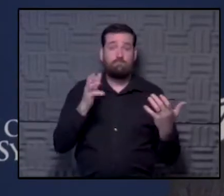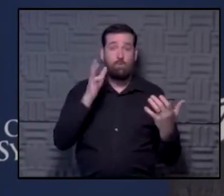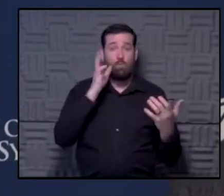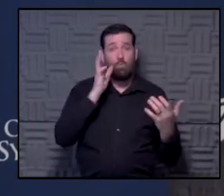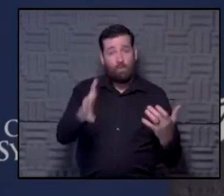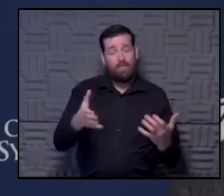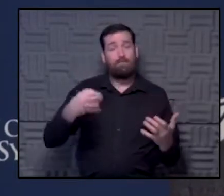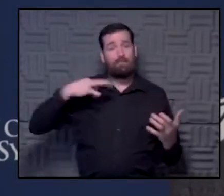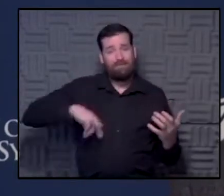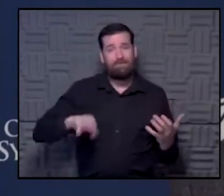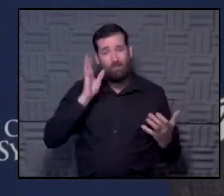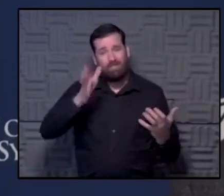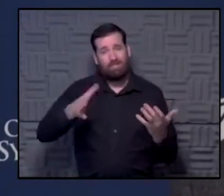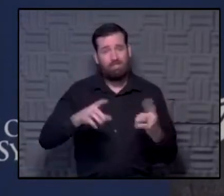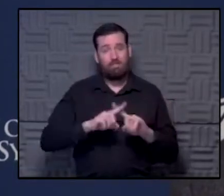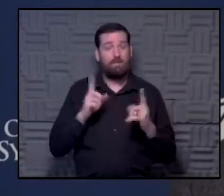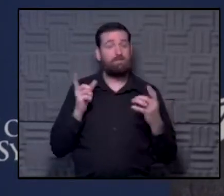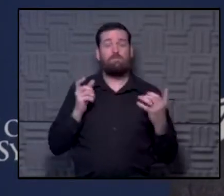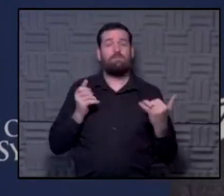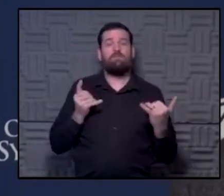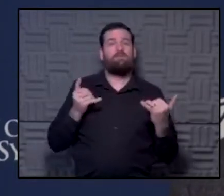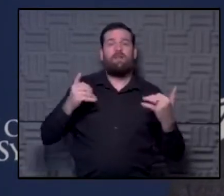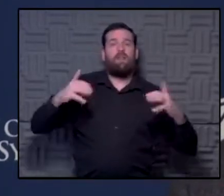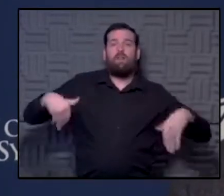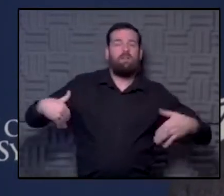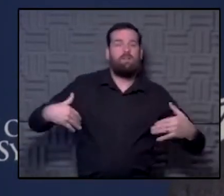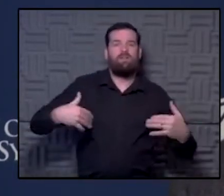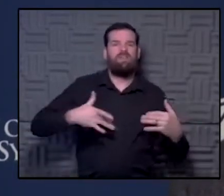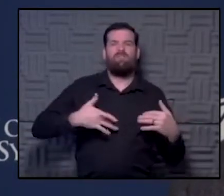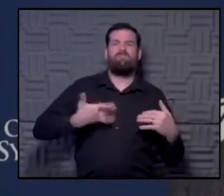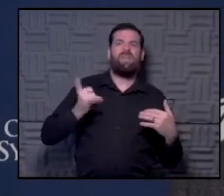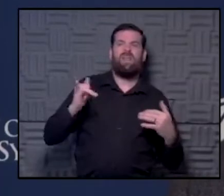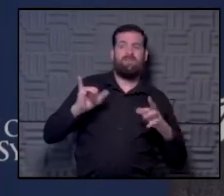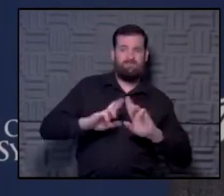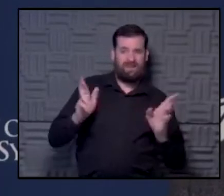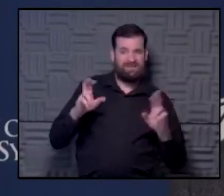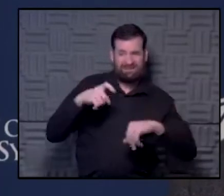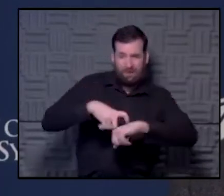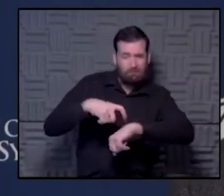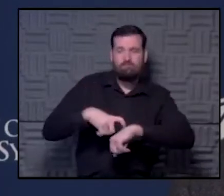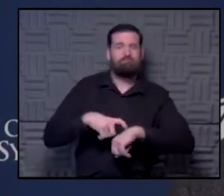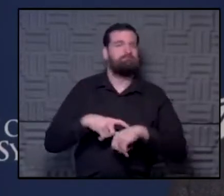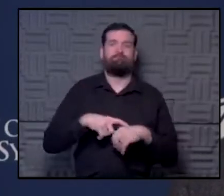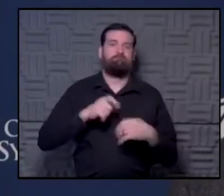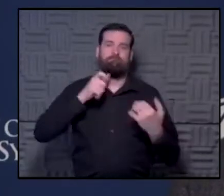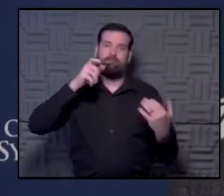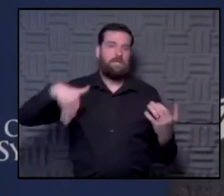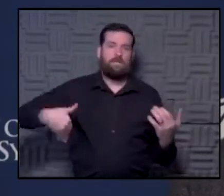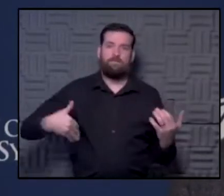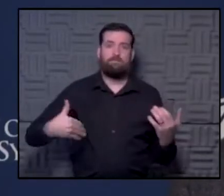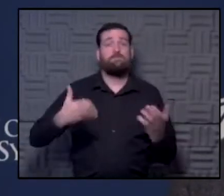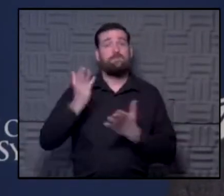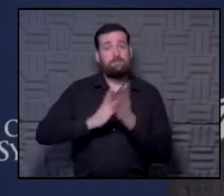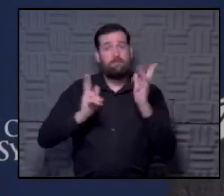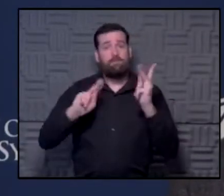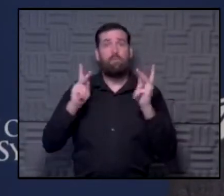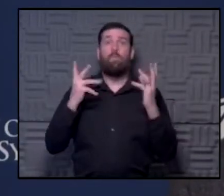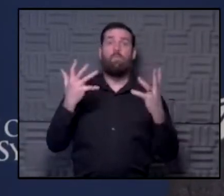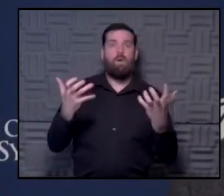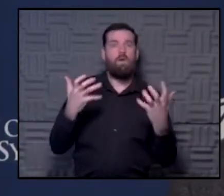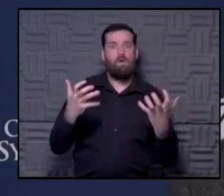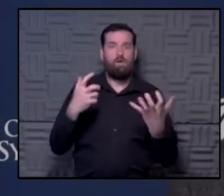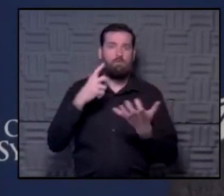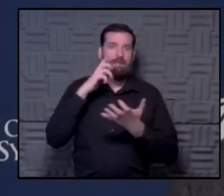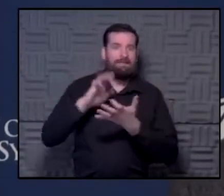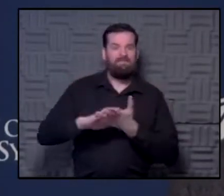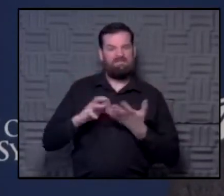rewarded. It's just, this doesn't feel like it's that time yet. And I know that for some people, they really want to believe that it is,